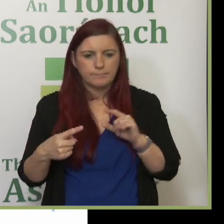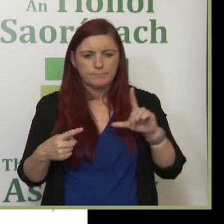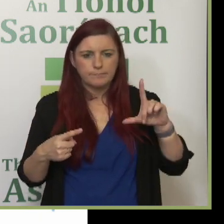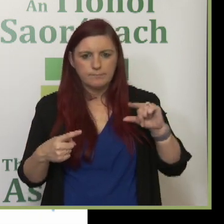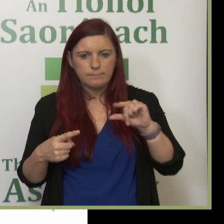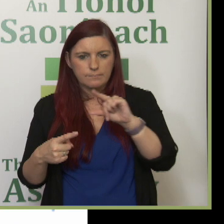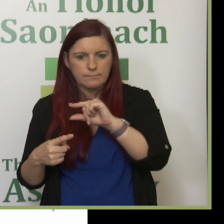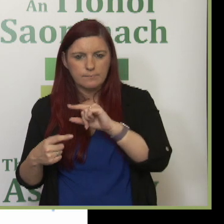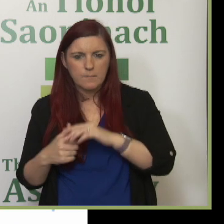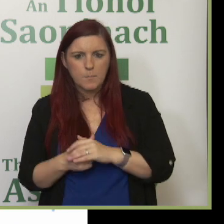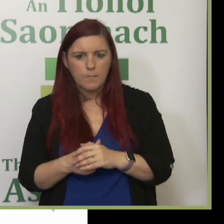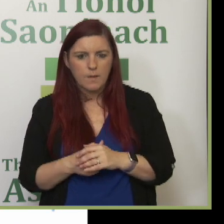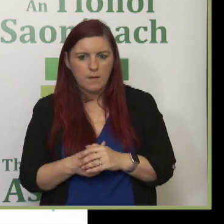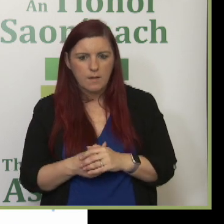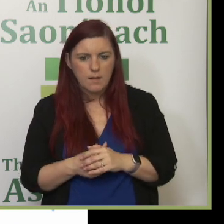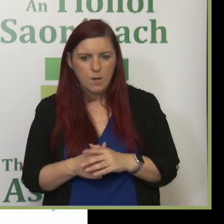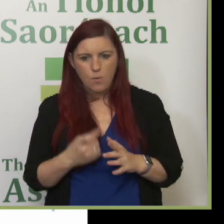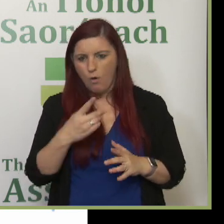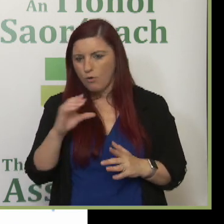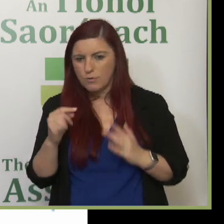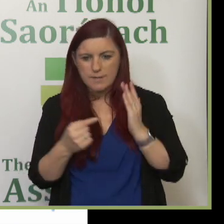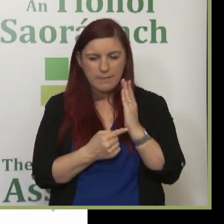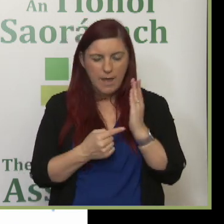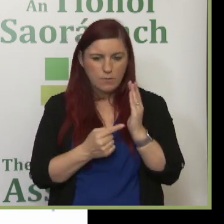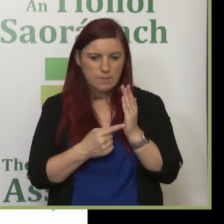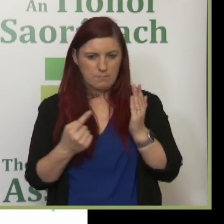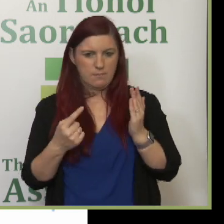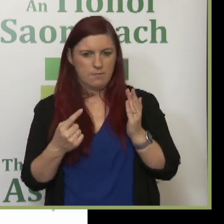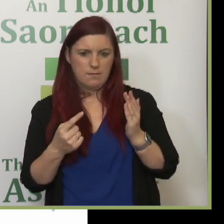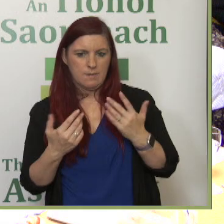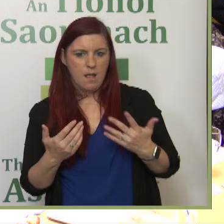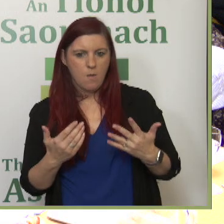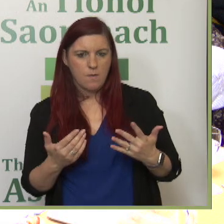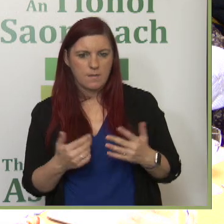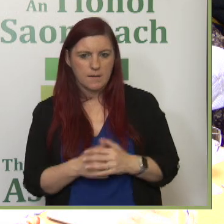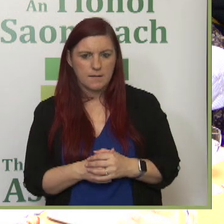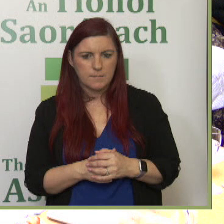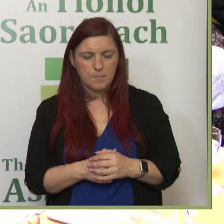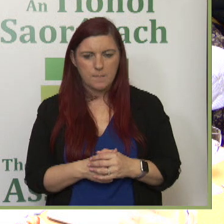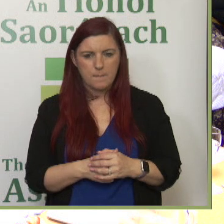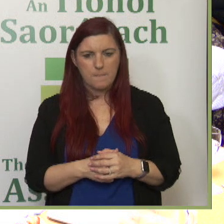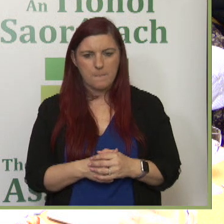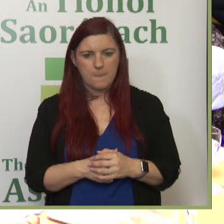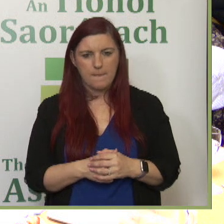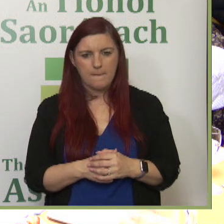days, you can put hundreds of thousands of potential street doses in an envelope and put it in the parcel post.